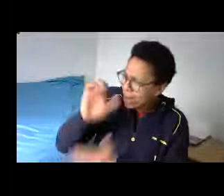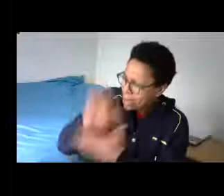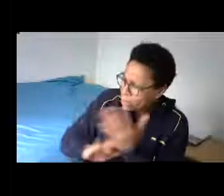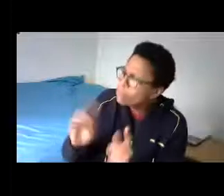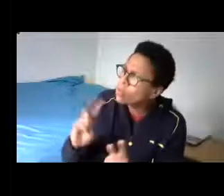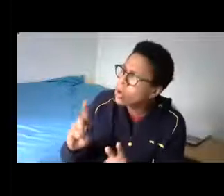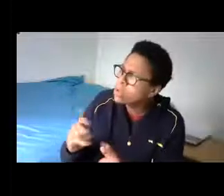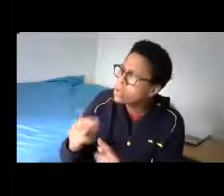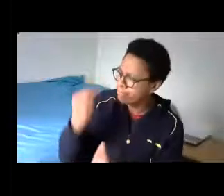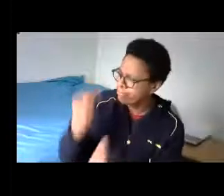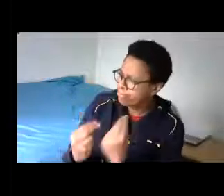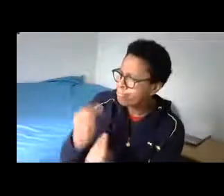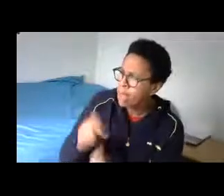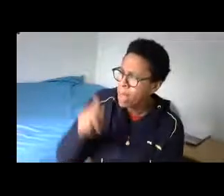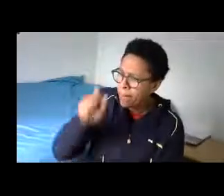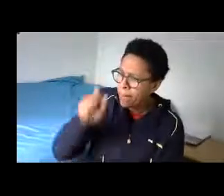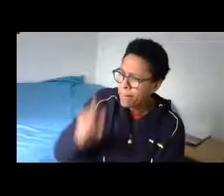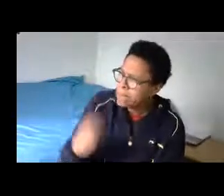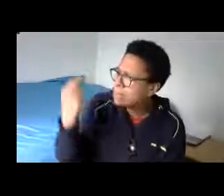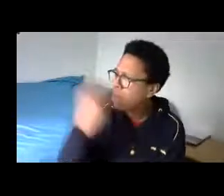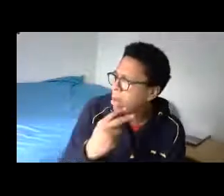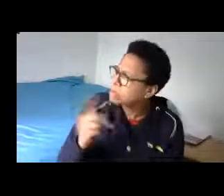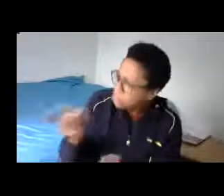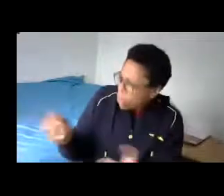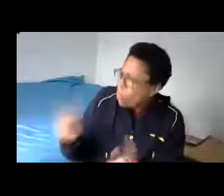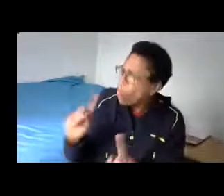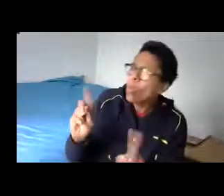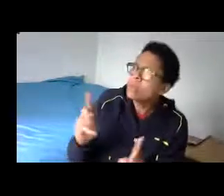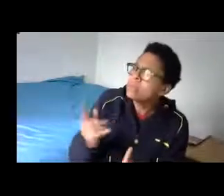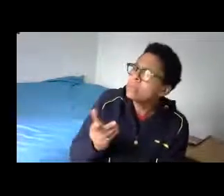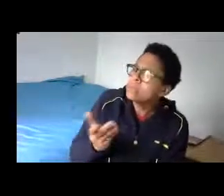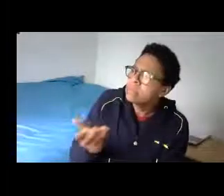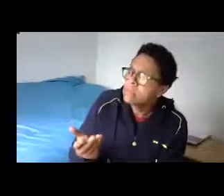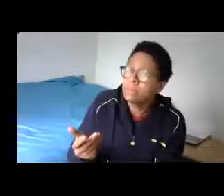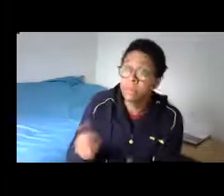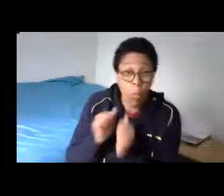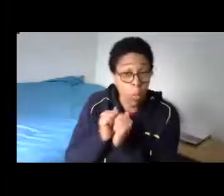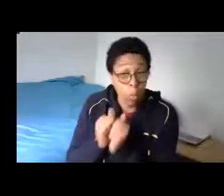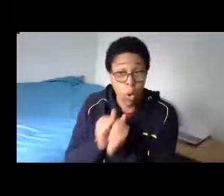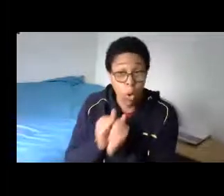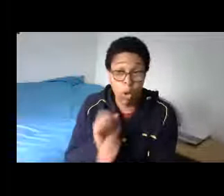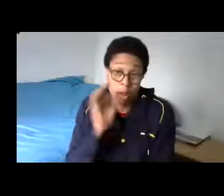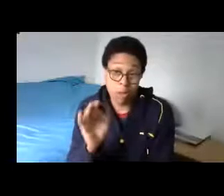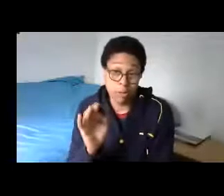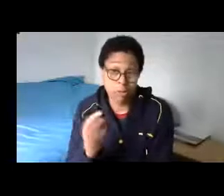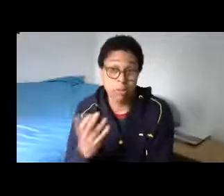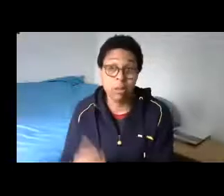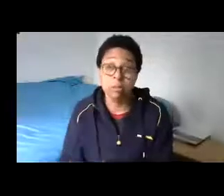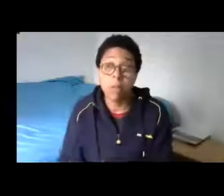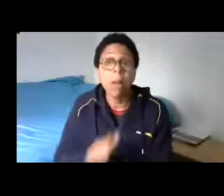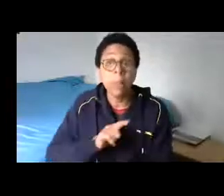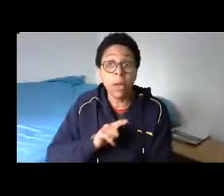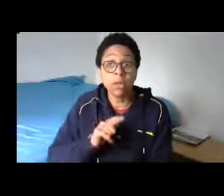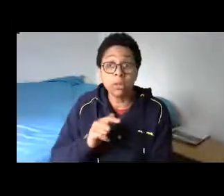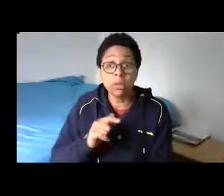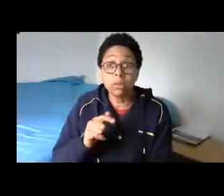have similar needs to you. And it's worth asking, because obviously more experience